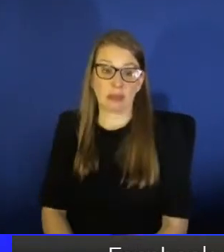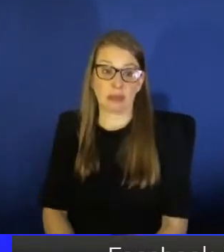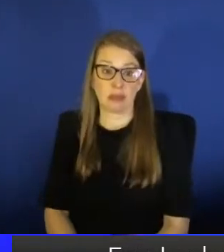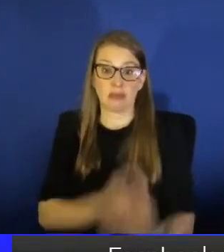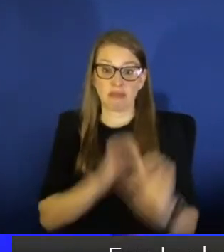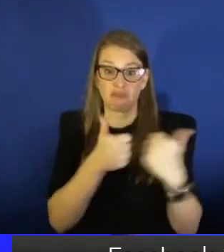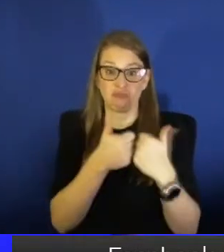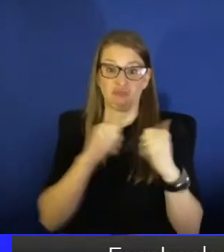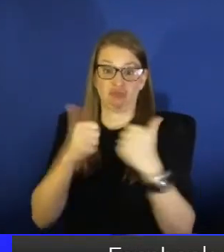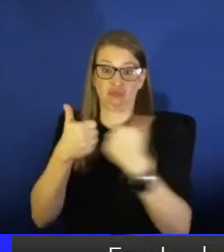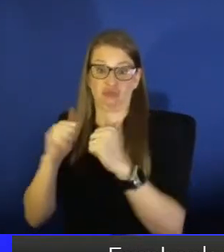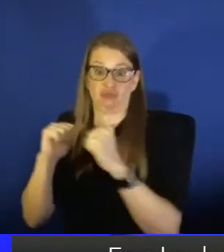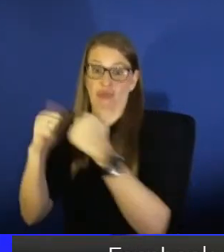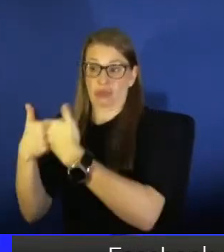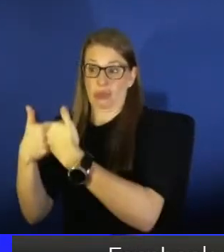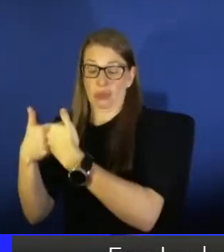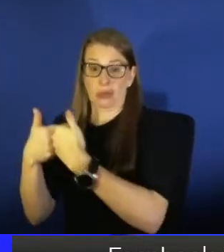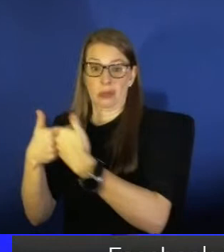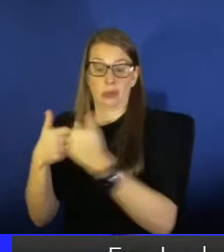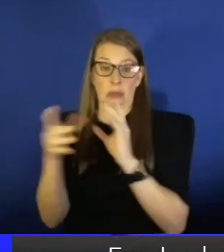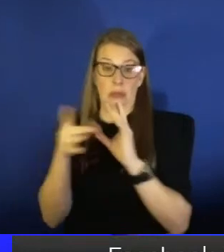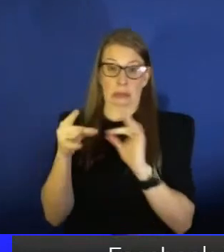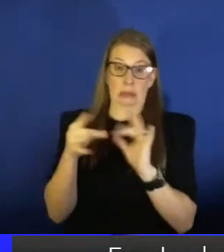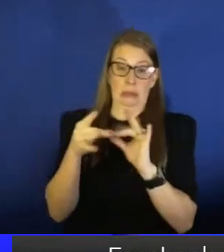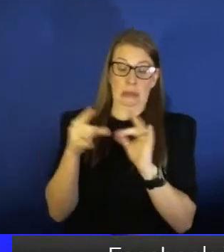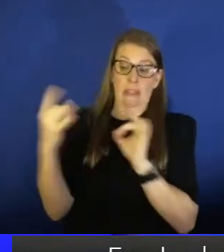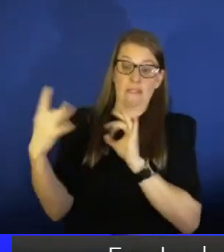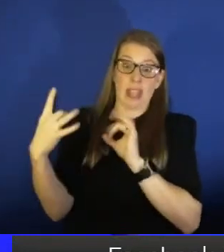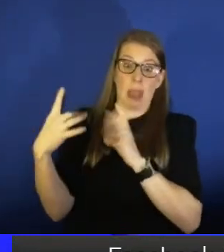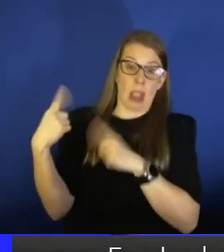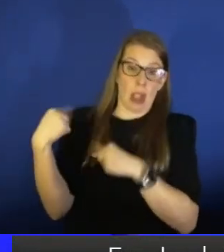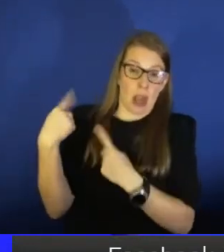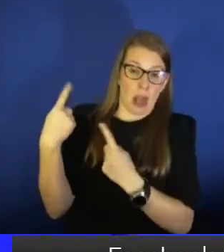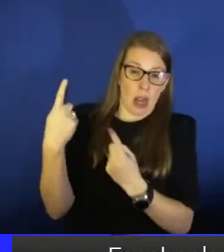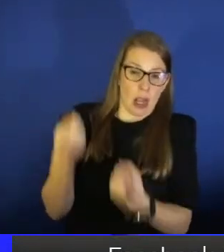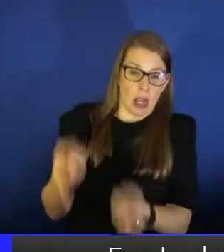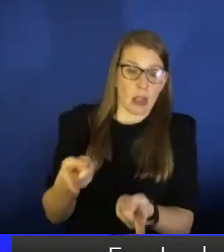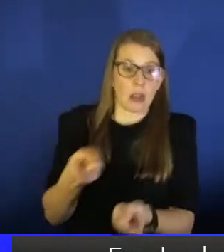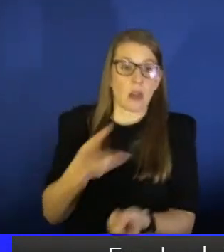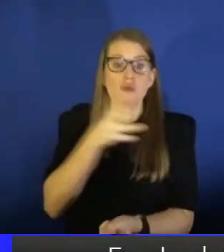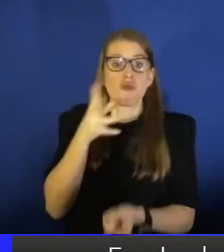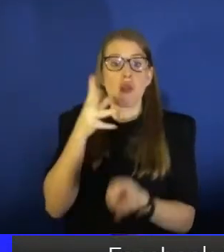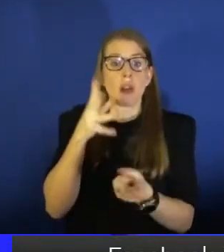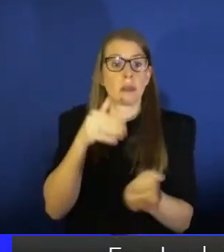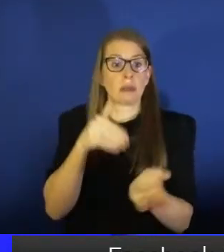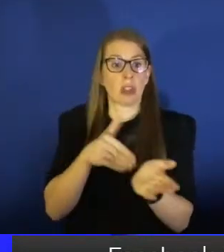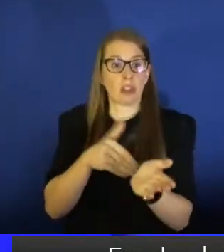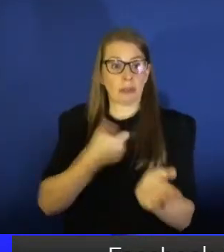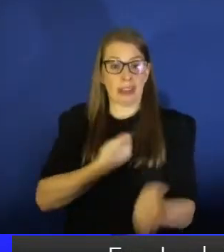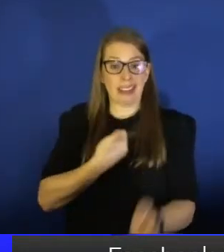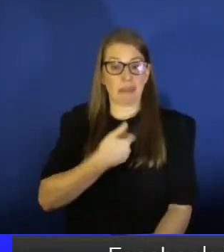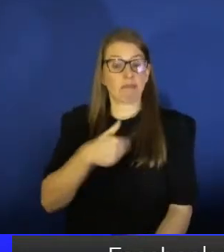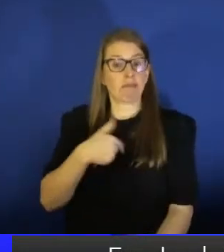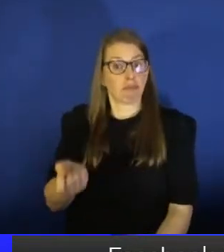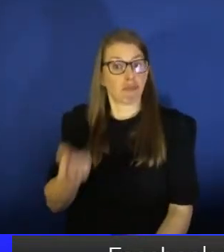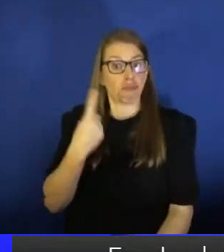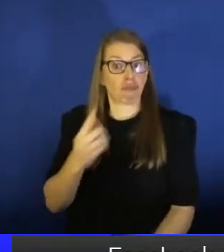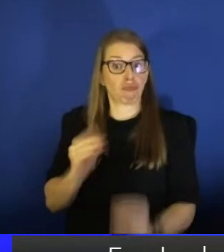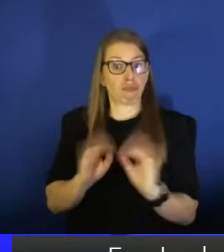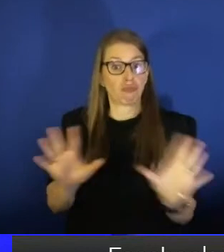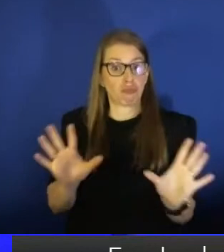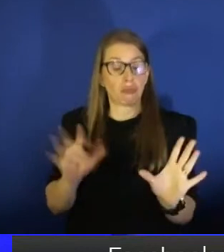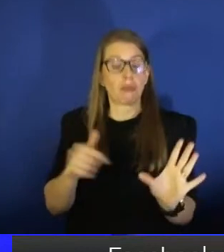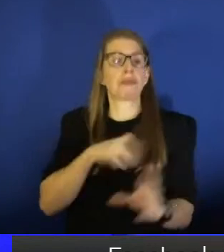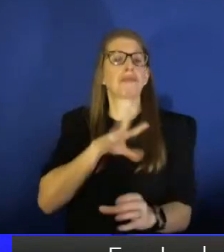we've heard about over a long period of time. Having been a rural provider myself, I certainly understand that, having been involved with